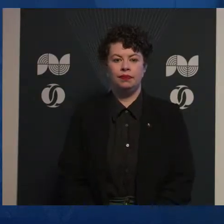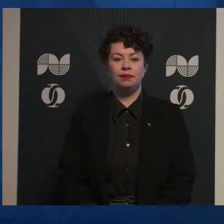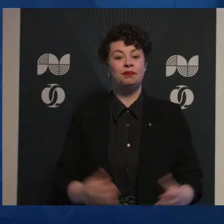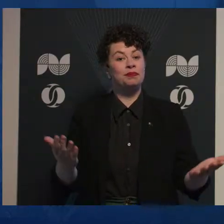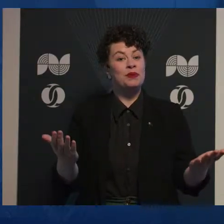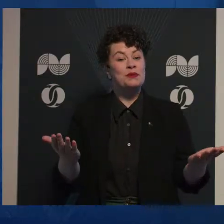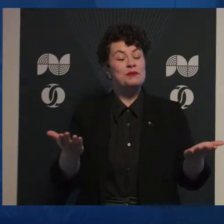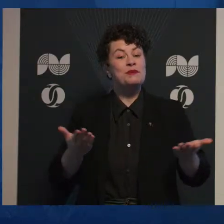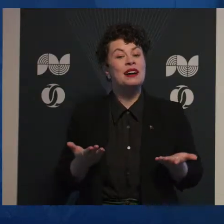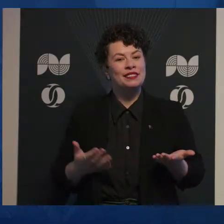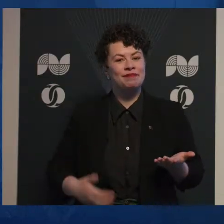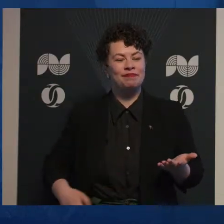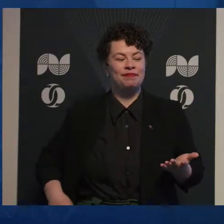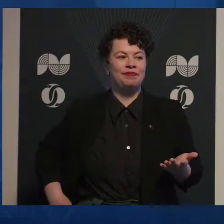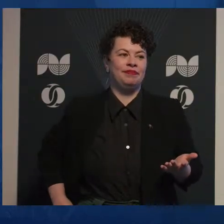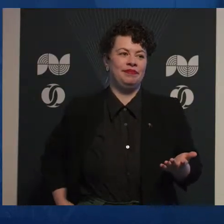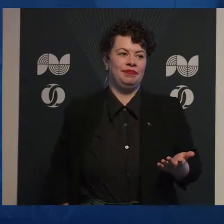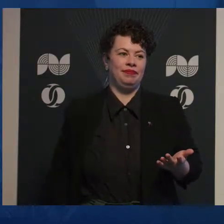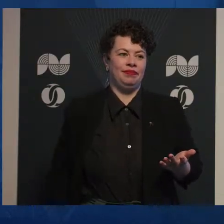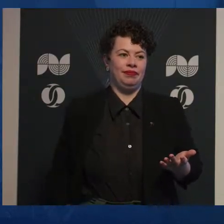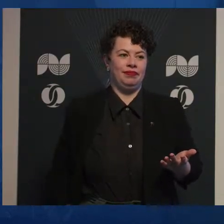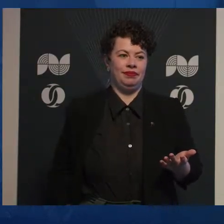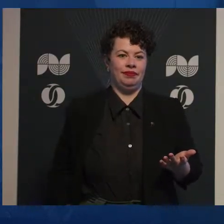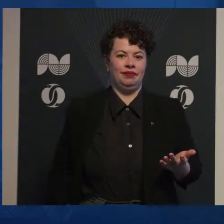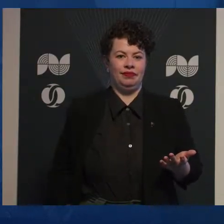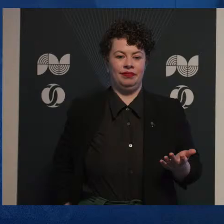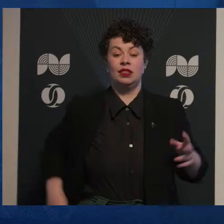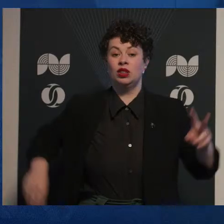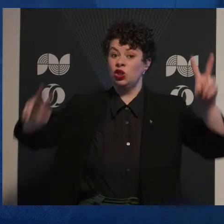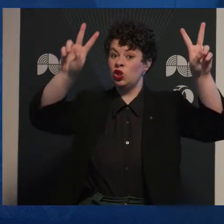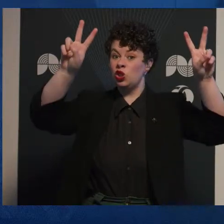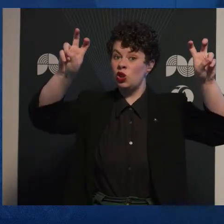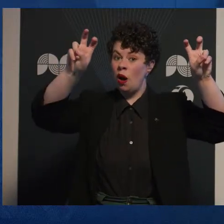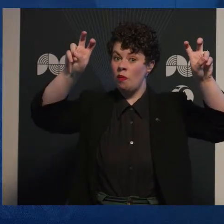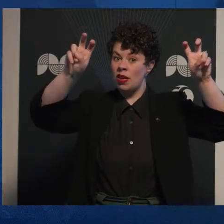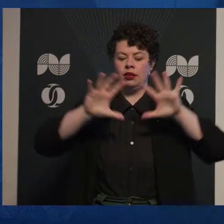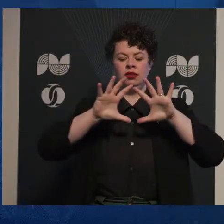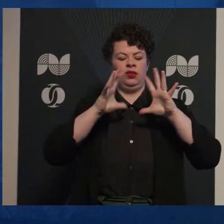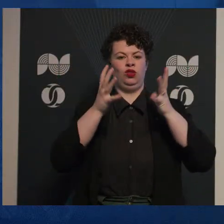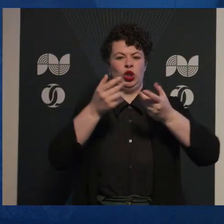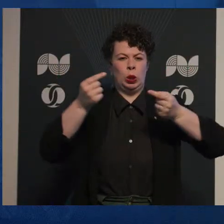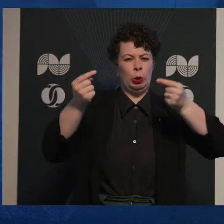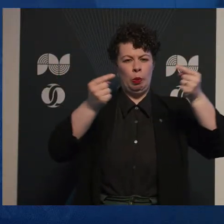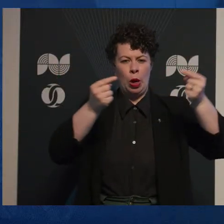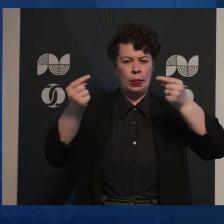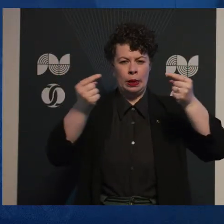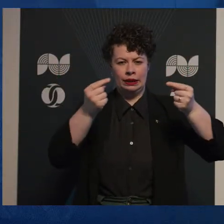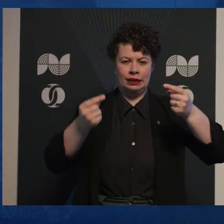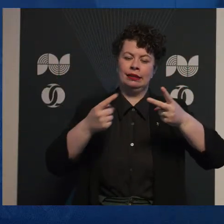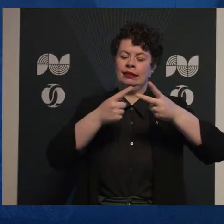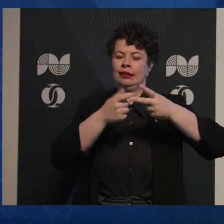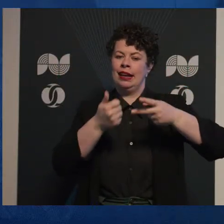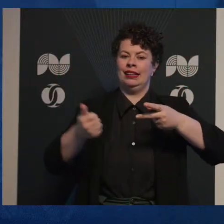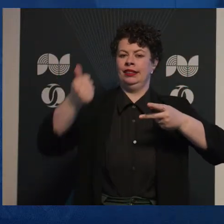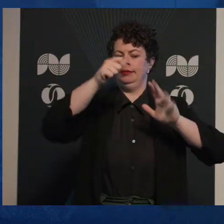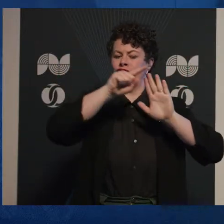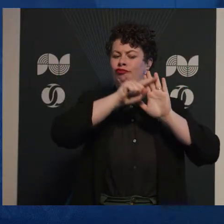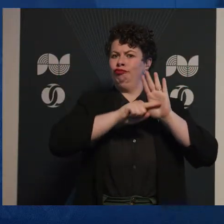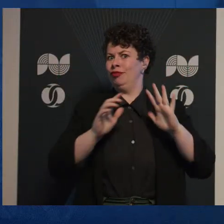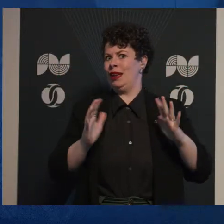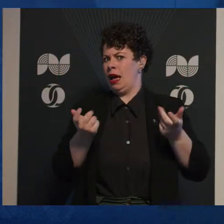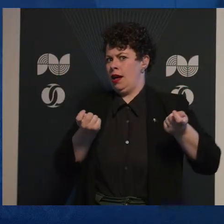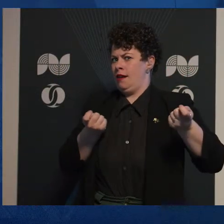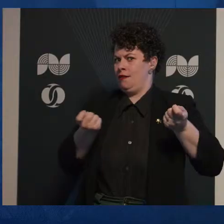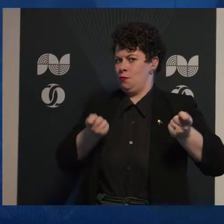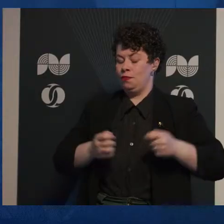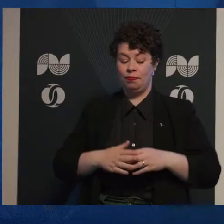Welcome, and welcome to this session on geopolitics and governance. I'm Martin Sandbu from the Financial Times. I'm delighted to be your moderator